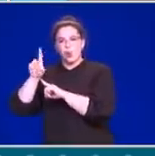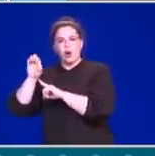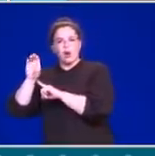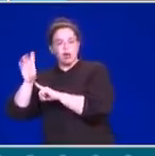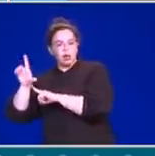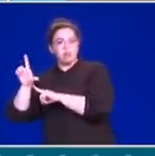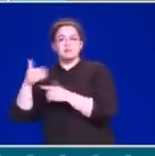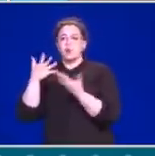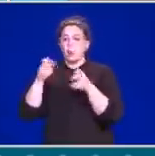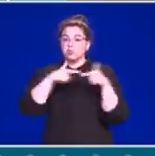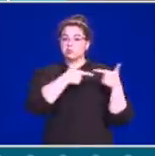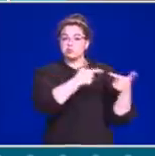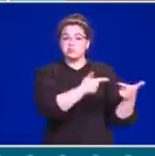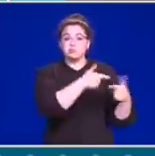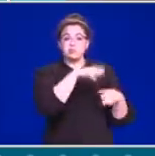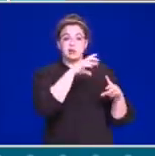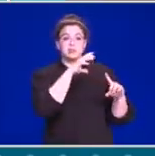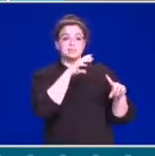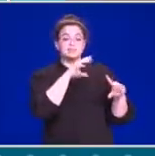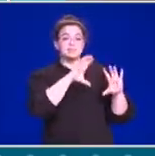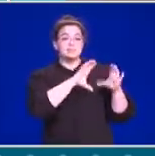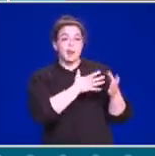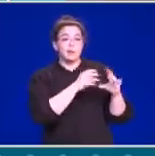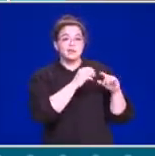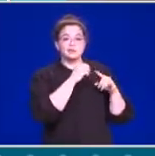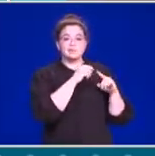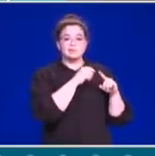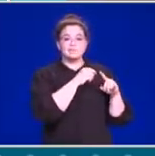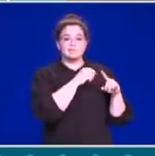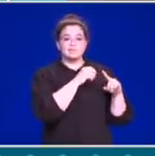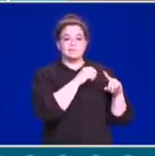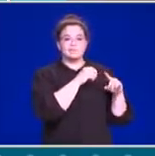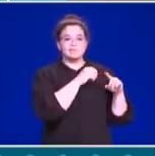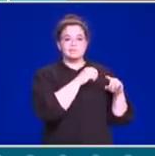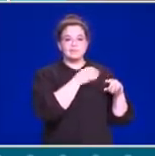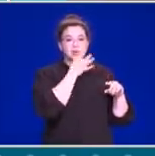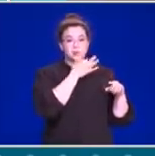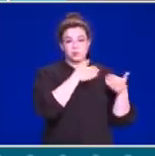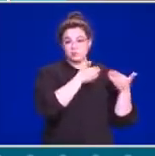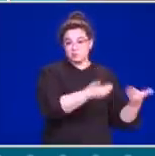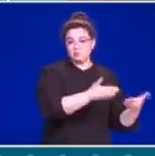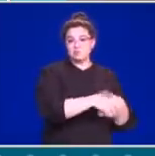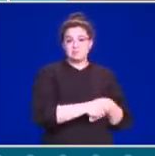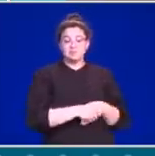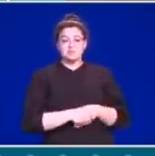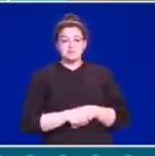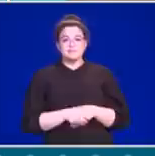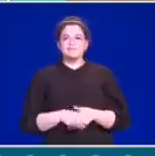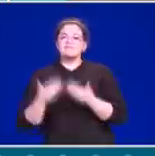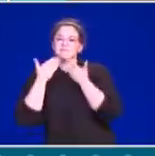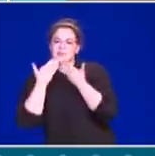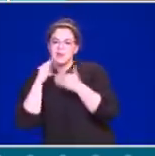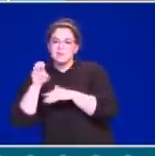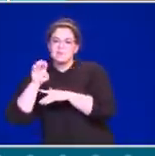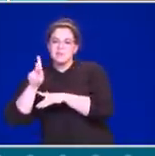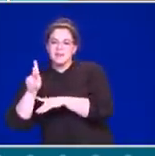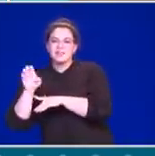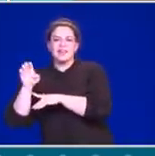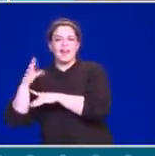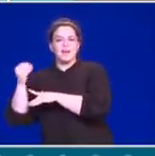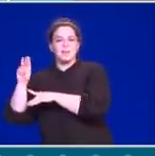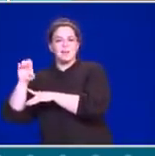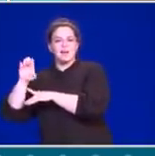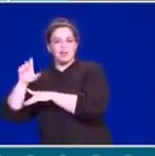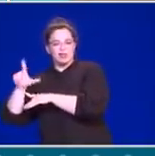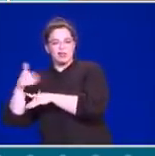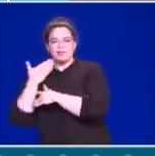and toss that over to our population experts to give you some feedback on that. Thank you, Mike and Michael, for your questions